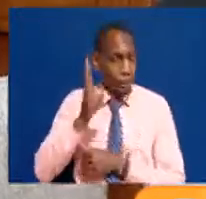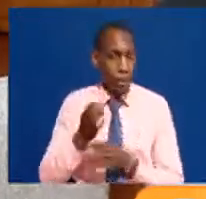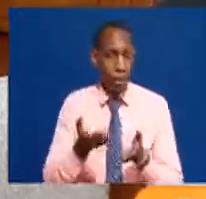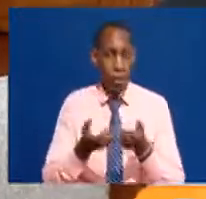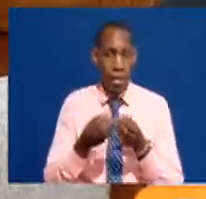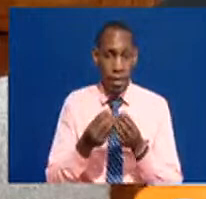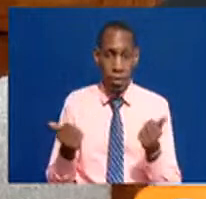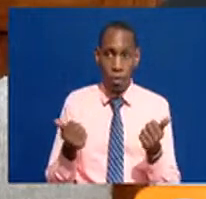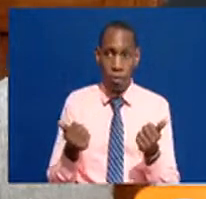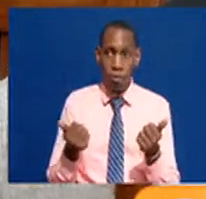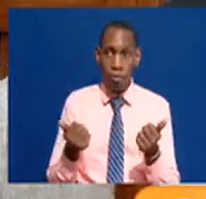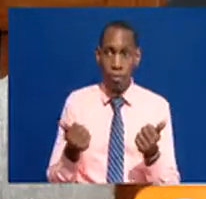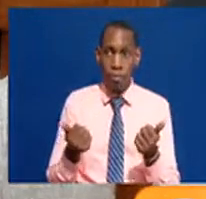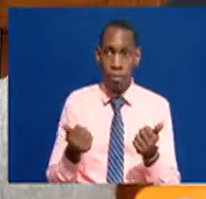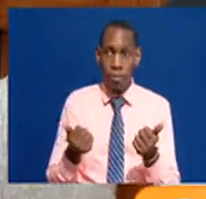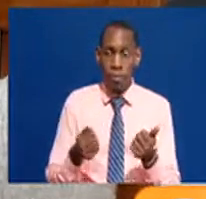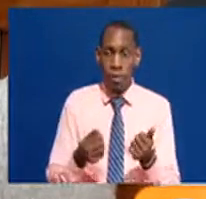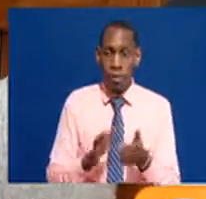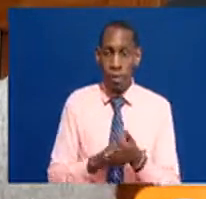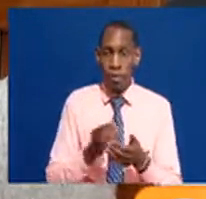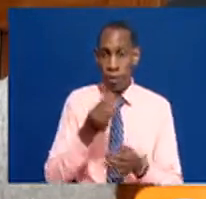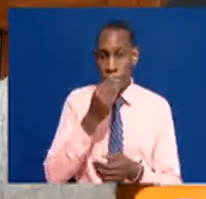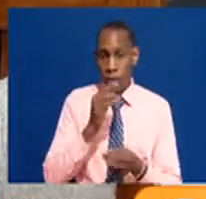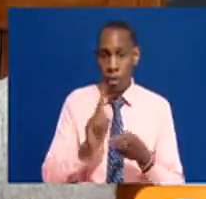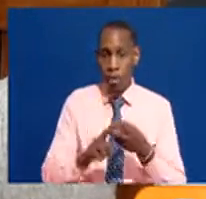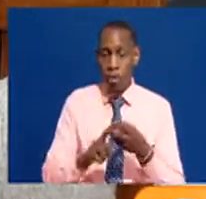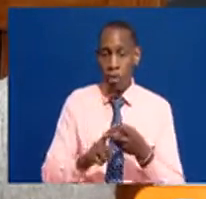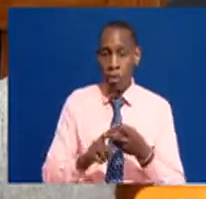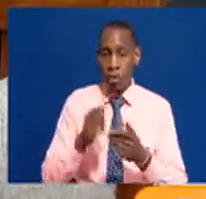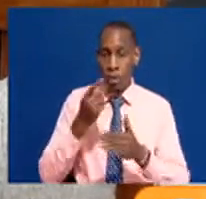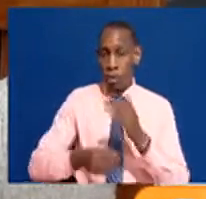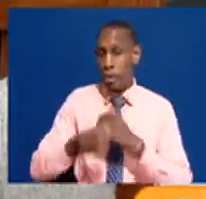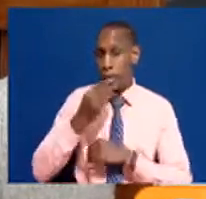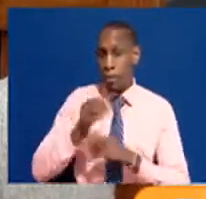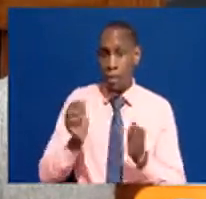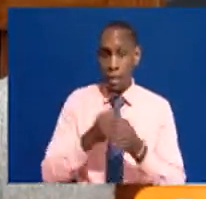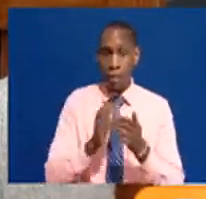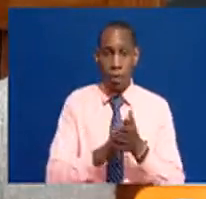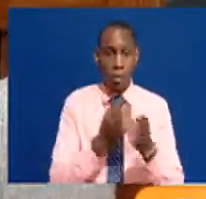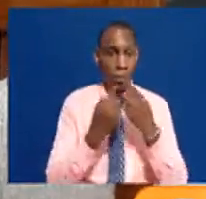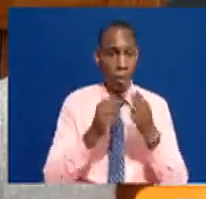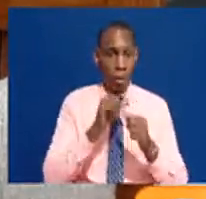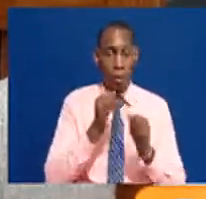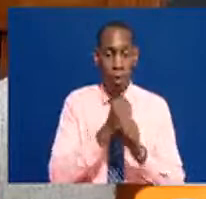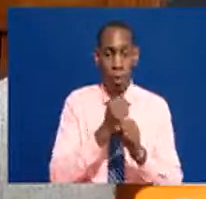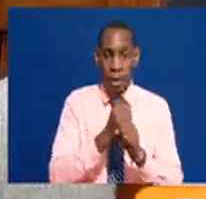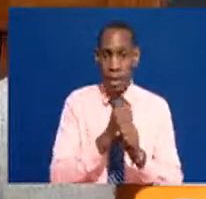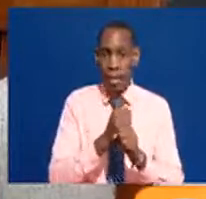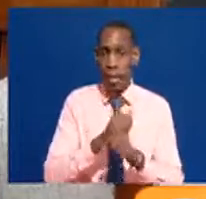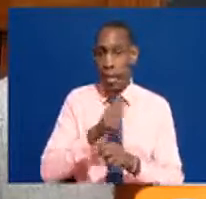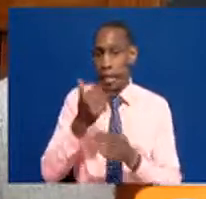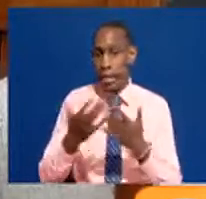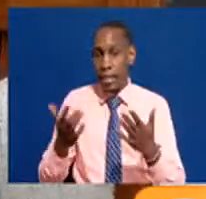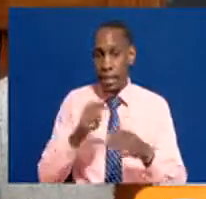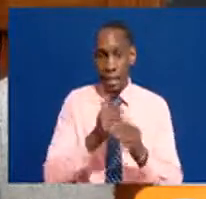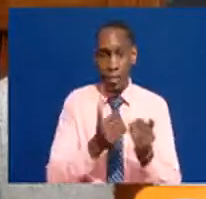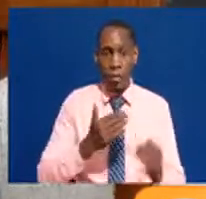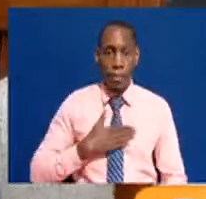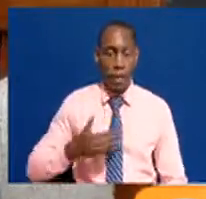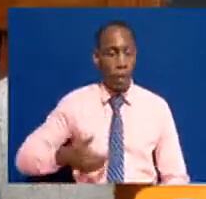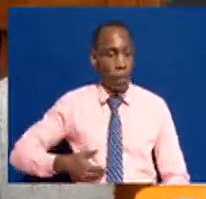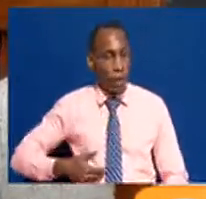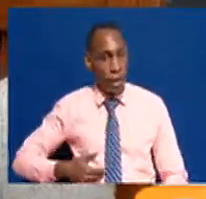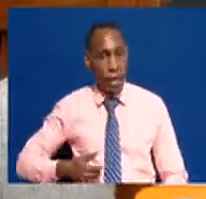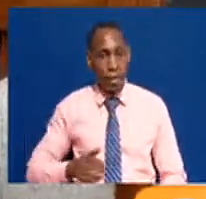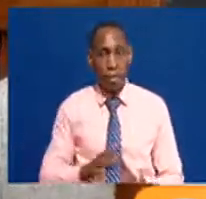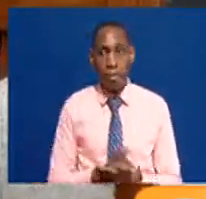to deal with availability of food, affordability of food. Because you can't talk to me about jobs or anything if my children are hungry.